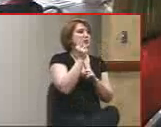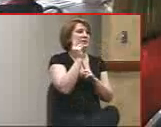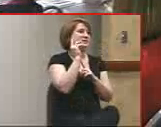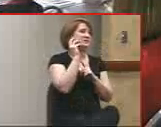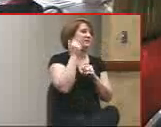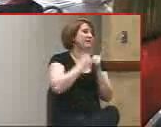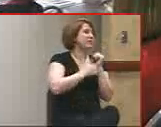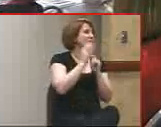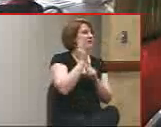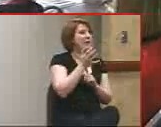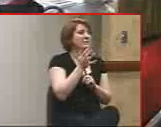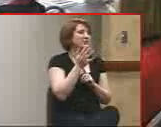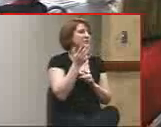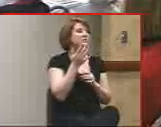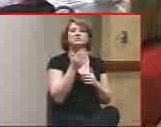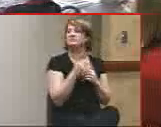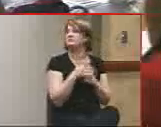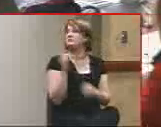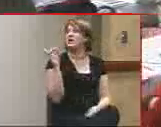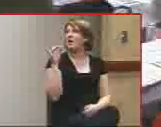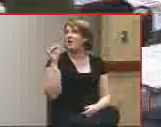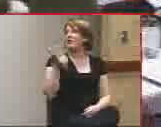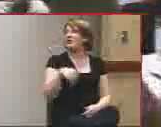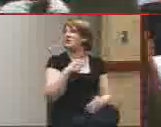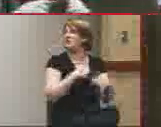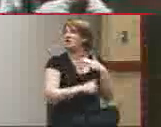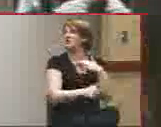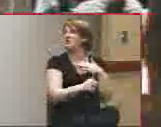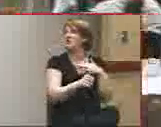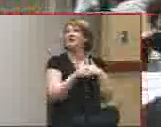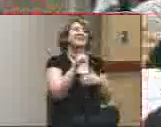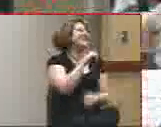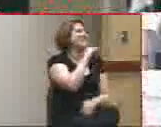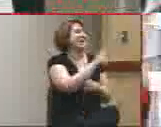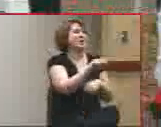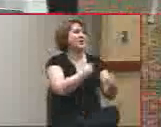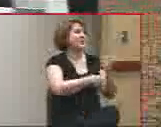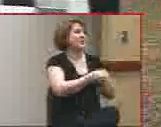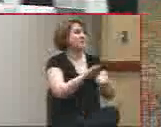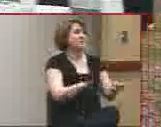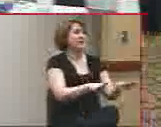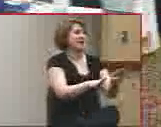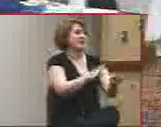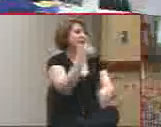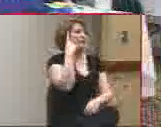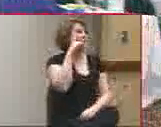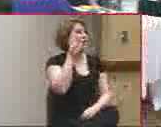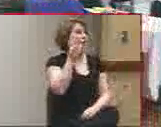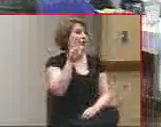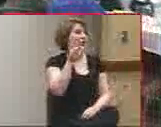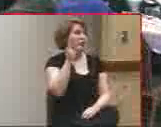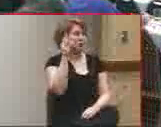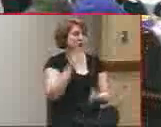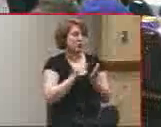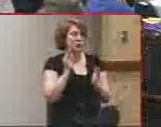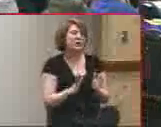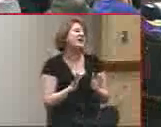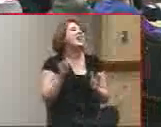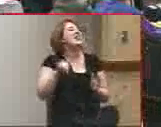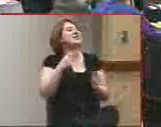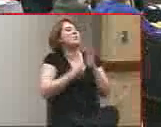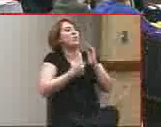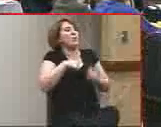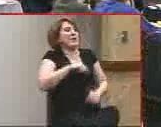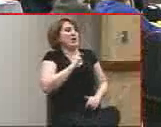5 minutes. Okay, so that goes under, that's not a replacement behavior for her. That's what we're